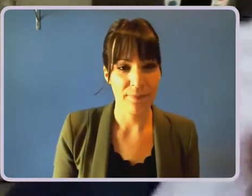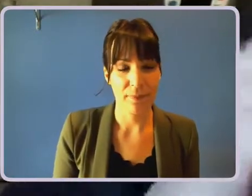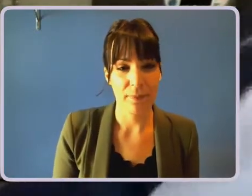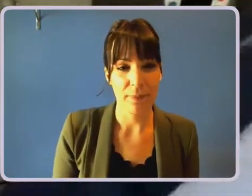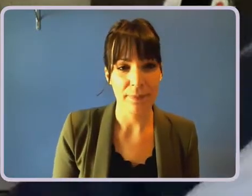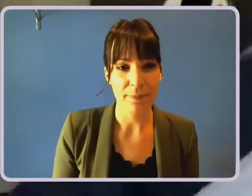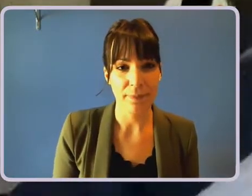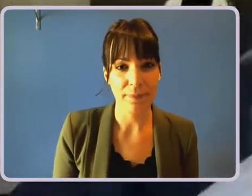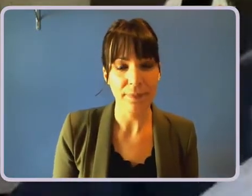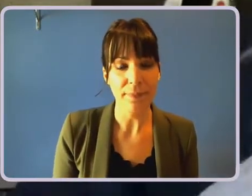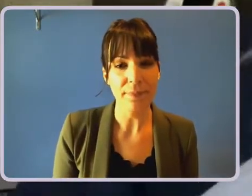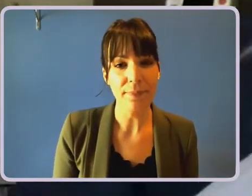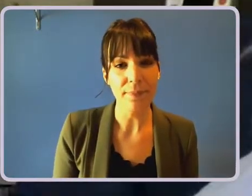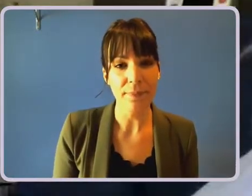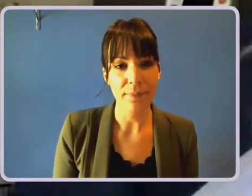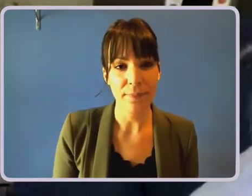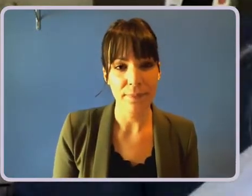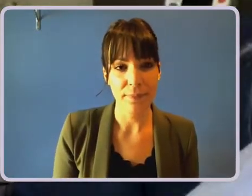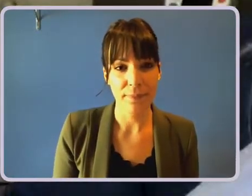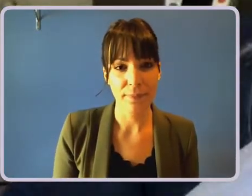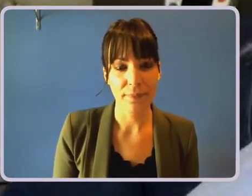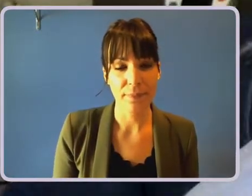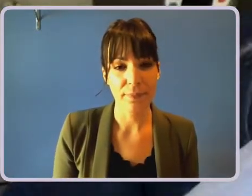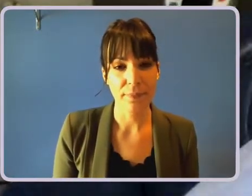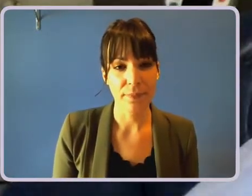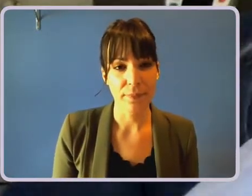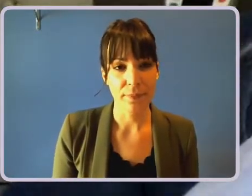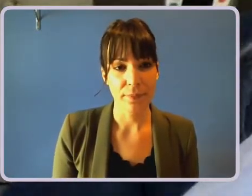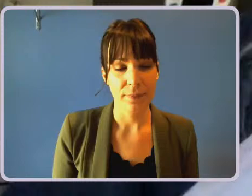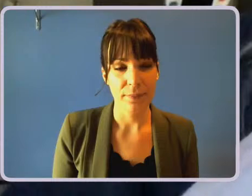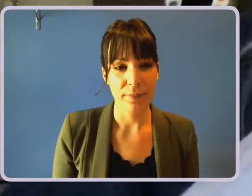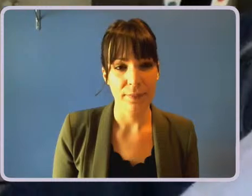Can we hear you yet? No? Not yet?